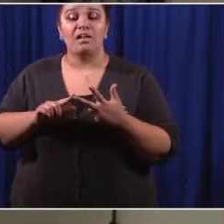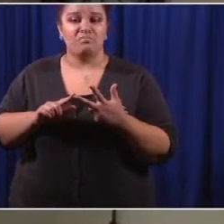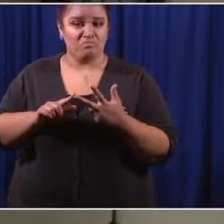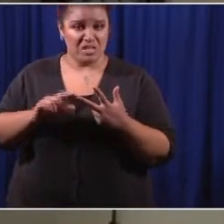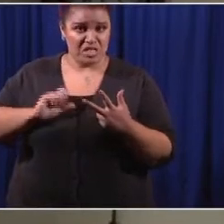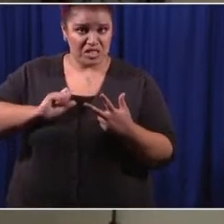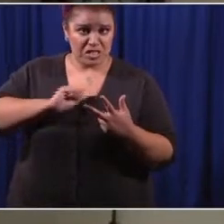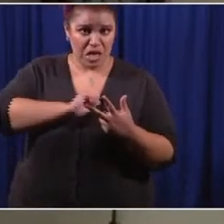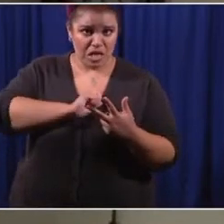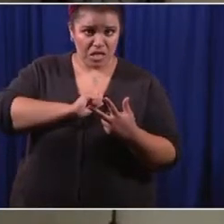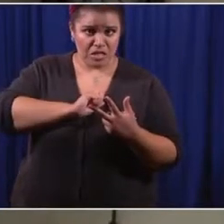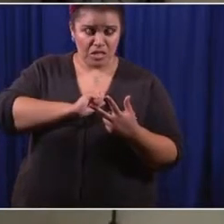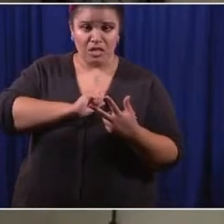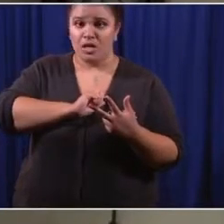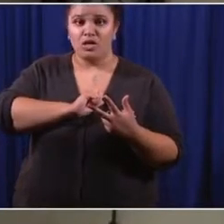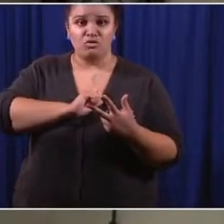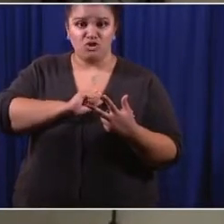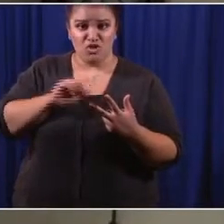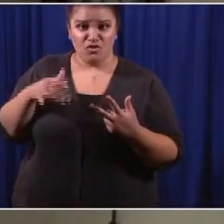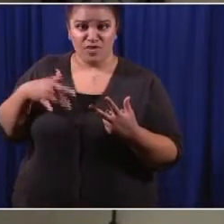to approving the appointment?